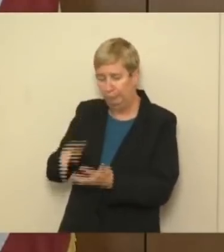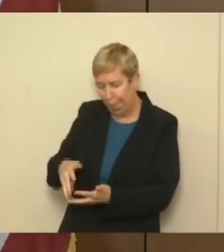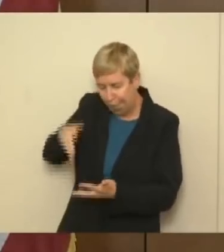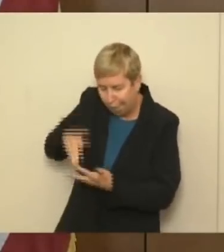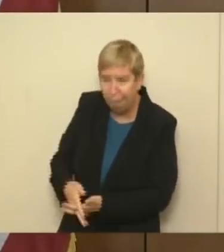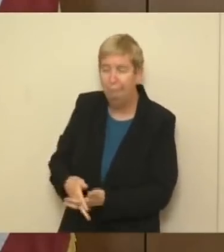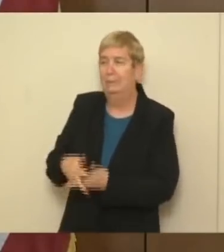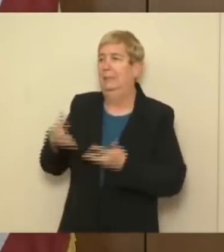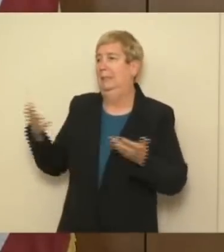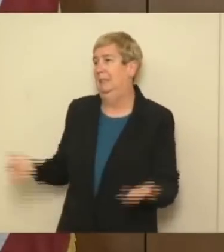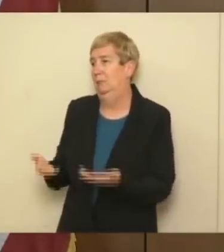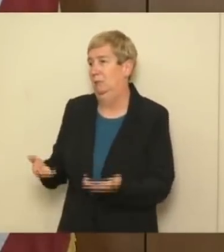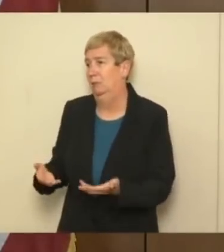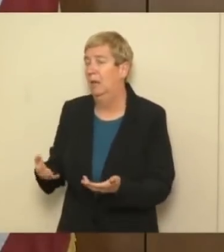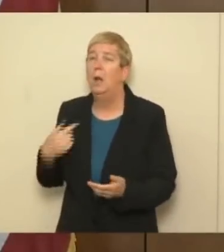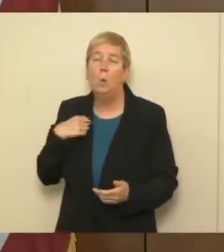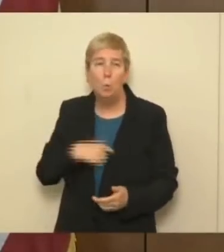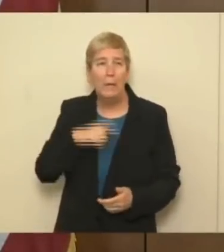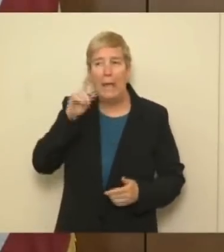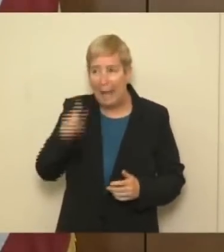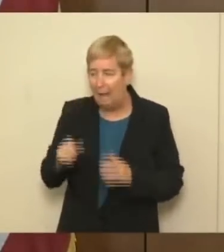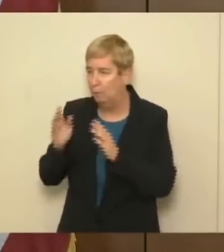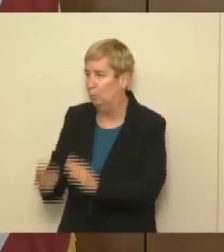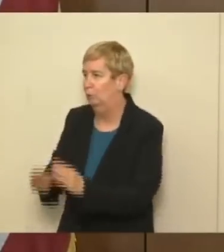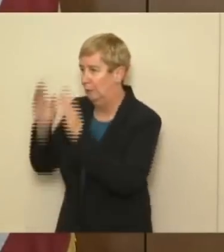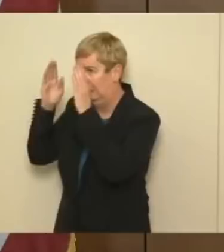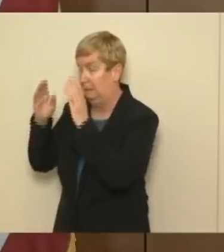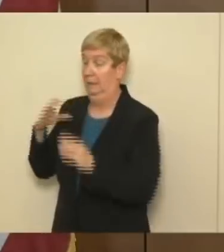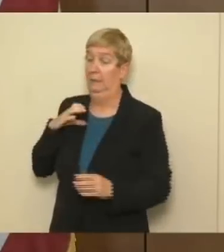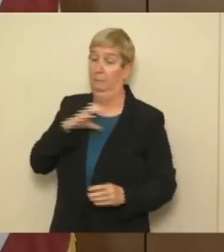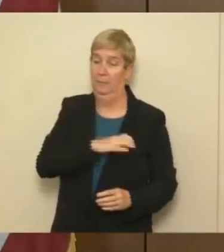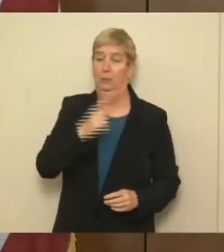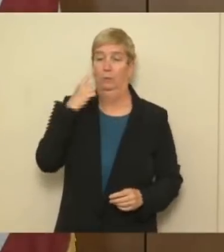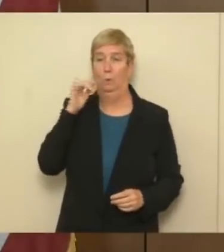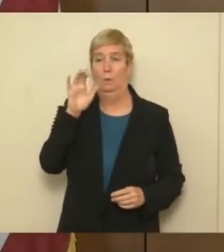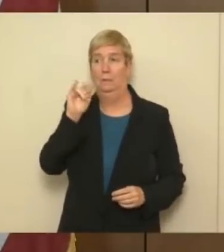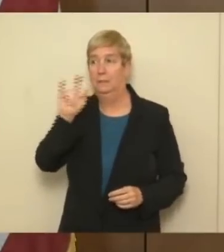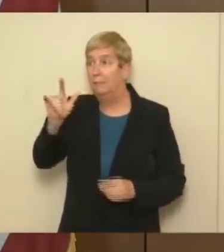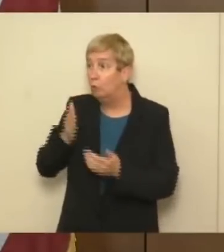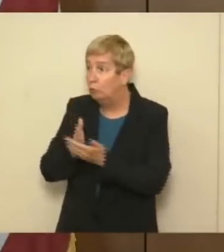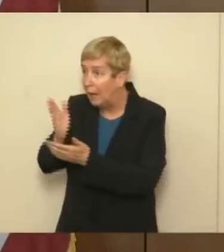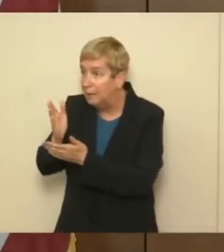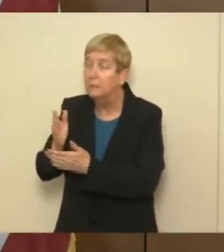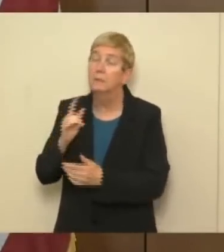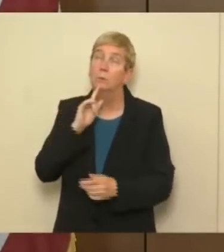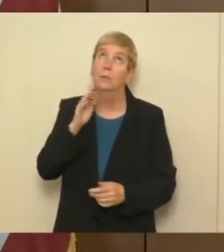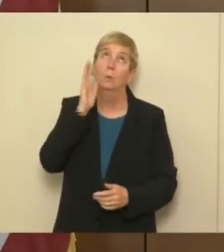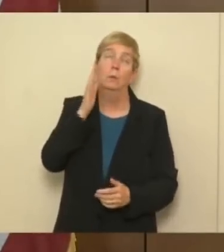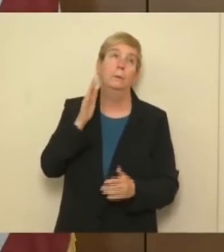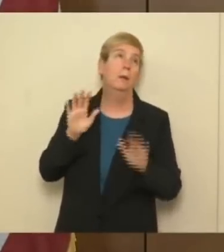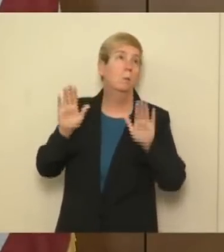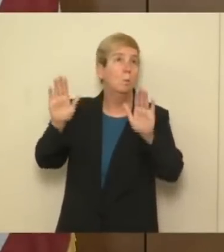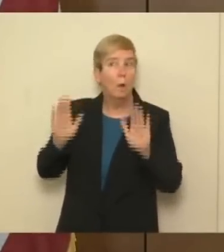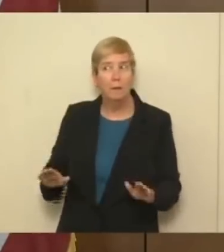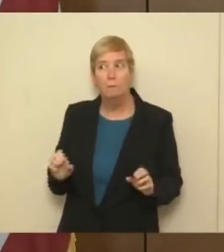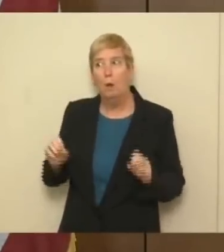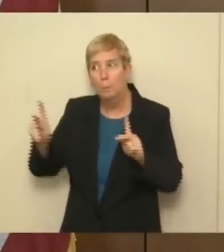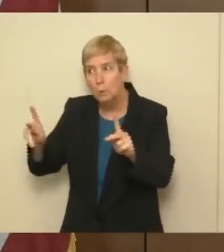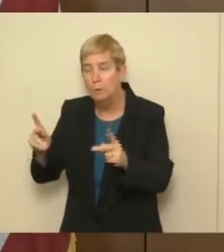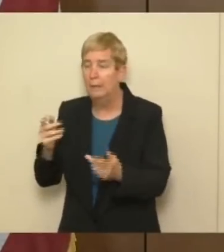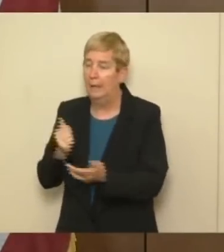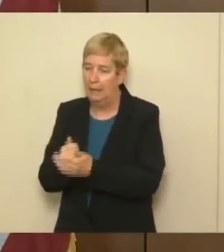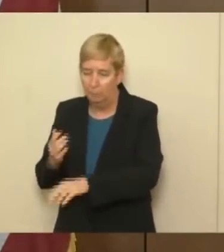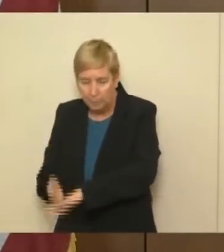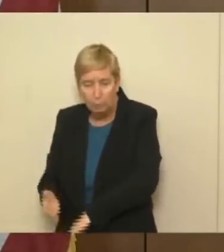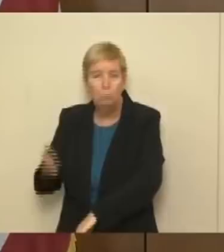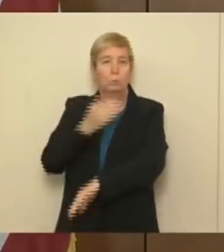get at it. I think the Commission on Civil Rights is going to be an incredible opportunity to do any number of things,